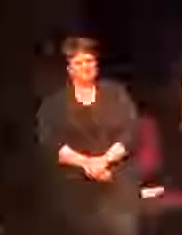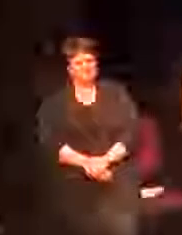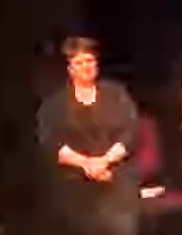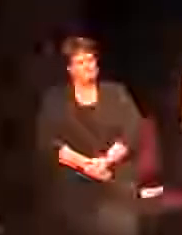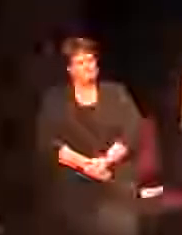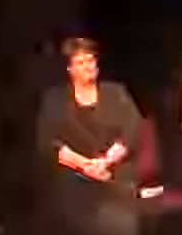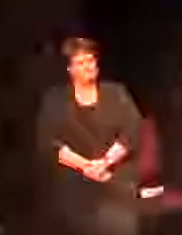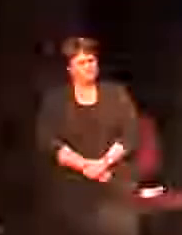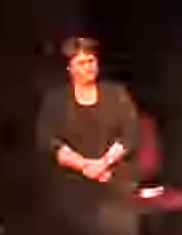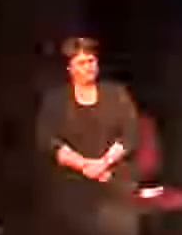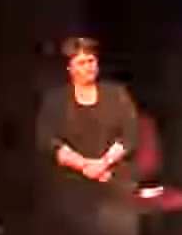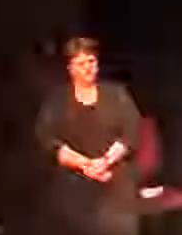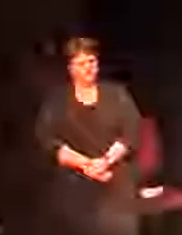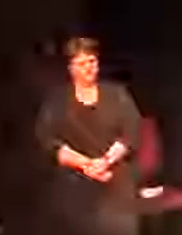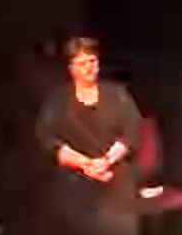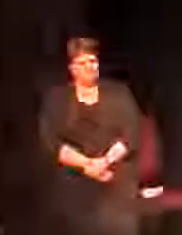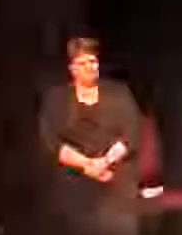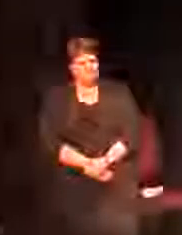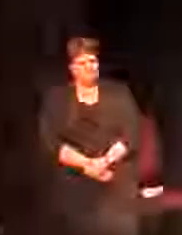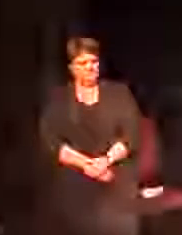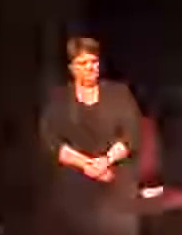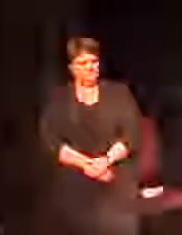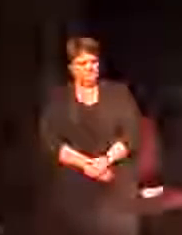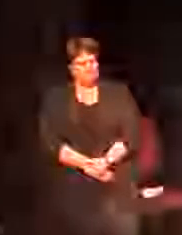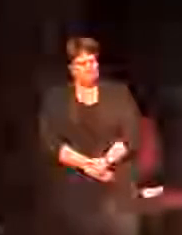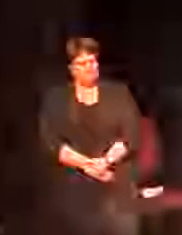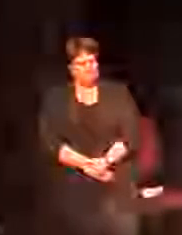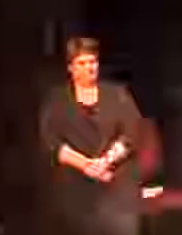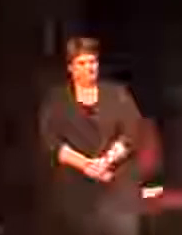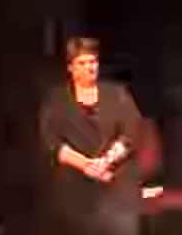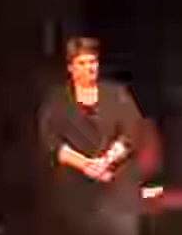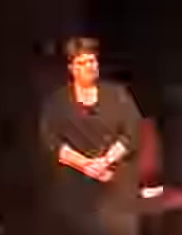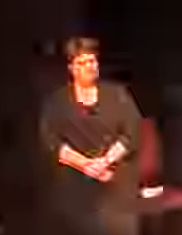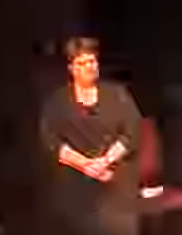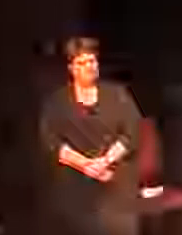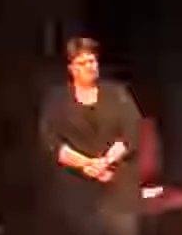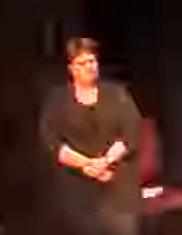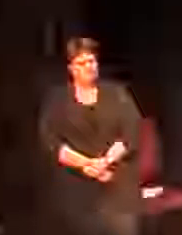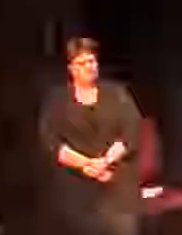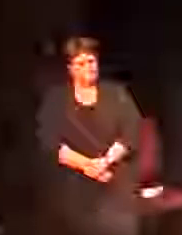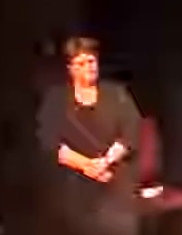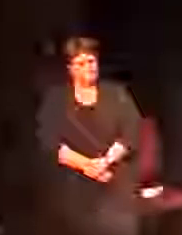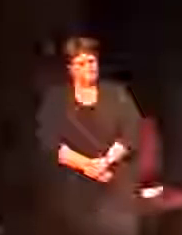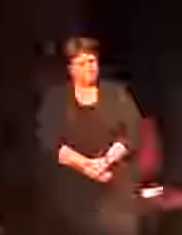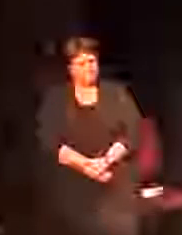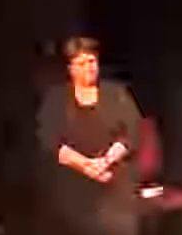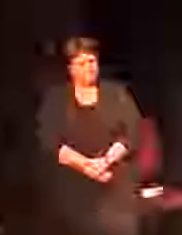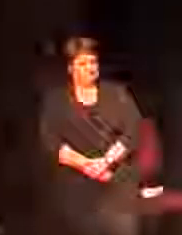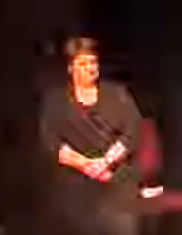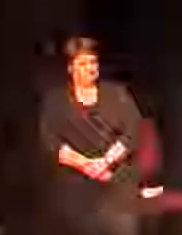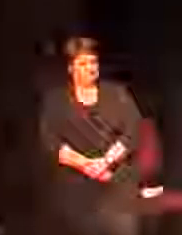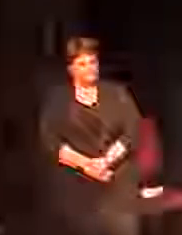Hello, my name is Gary Malkowski from the Canadian Hearing Society. The trend I'm seeing is that there's outsourcing